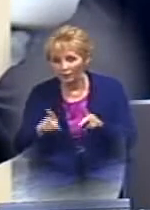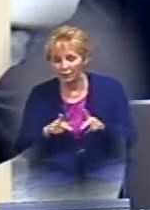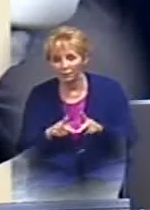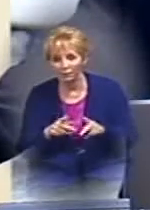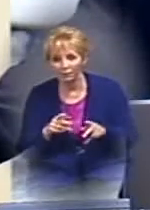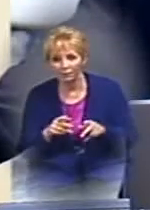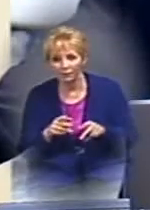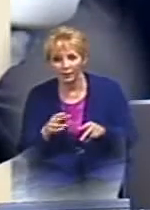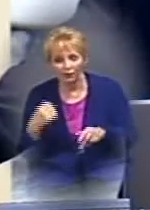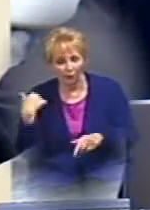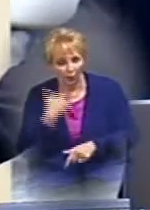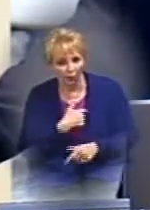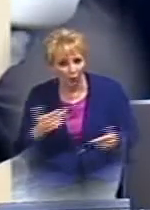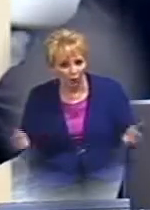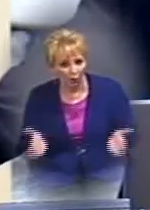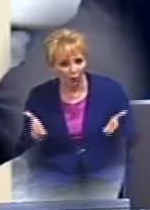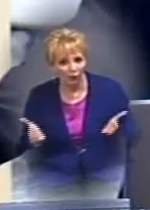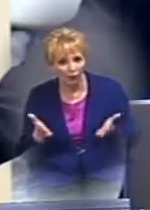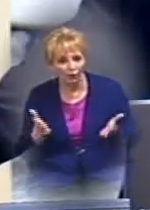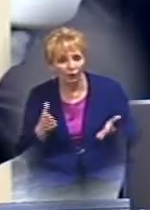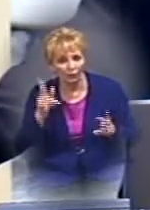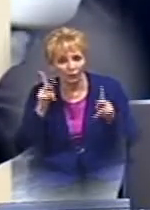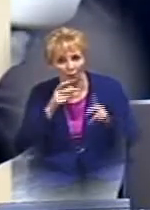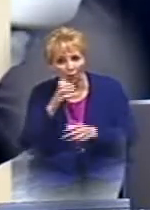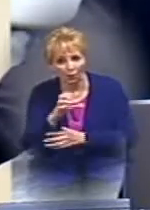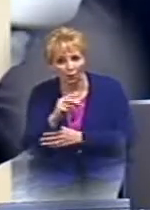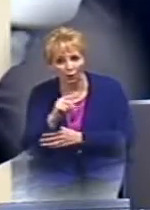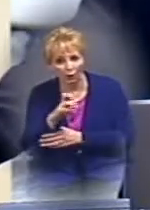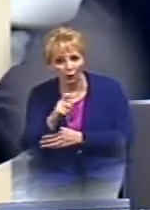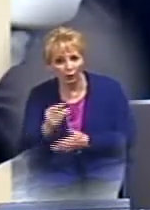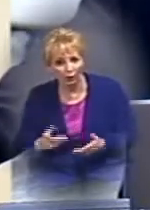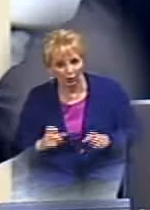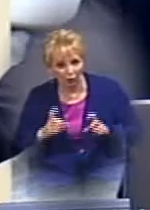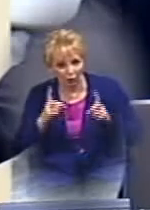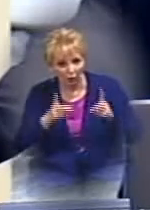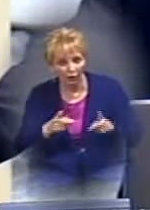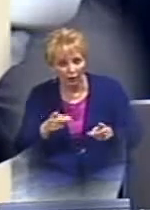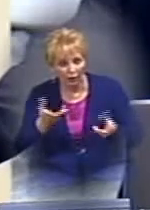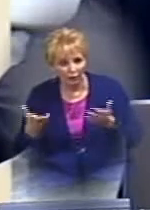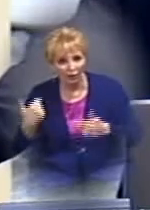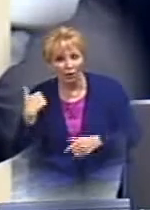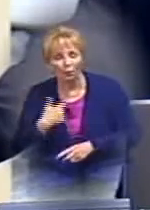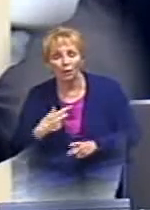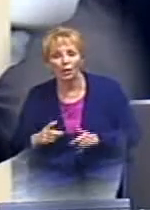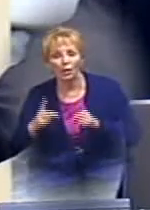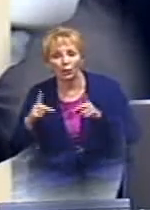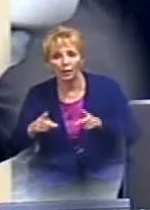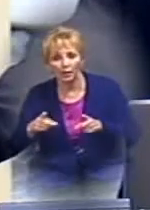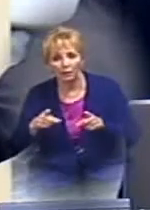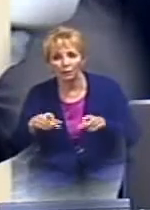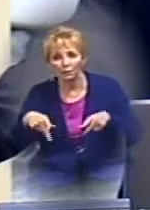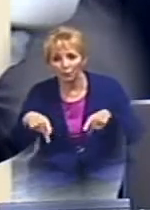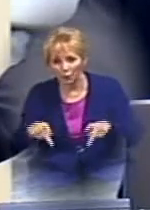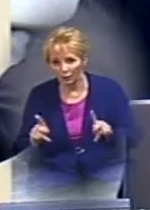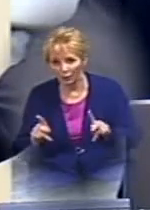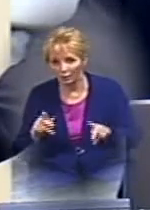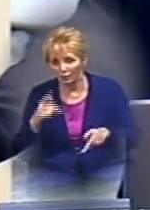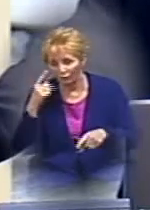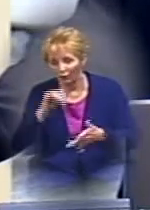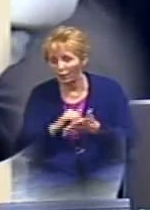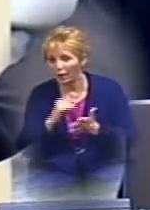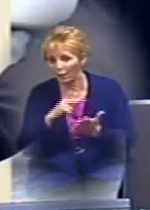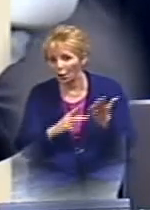If we encourage the contracting community, if they donate services, then we donate permits to that